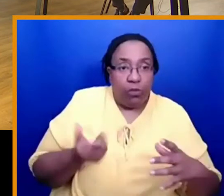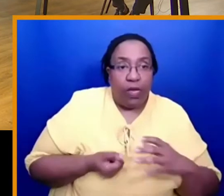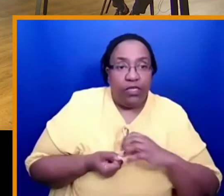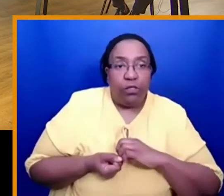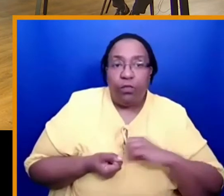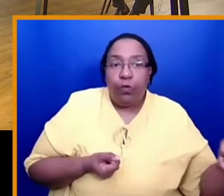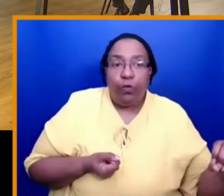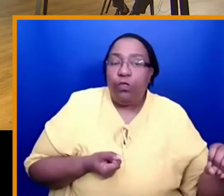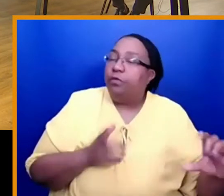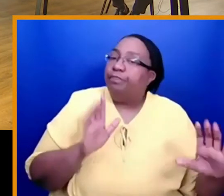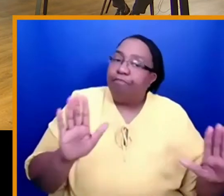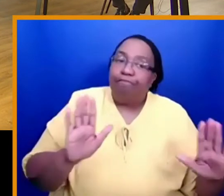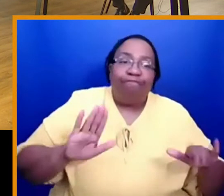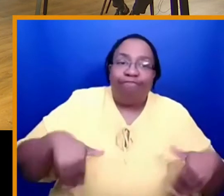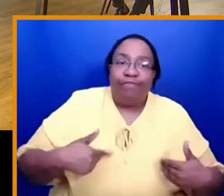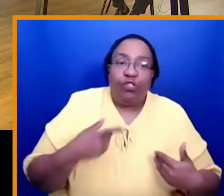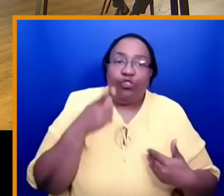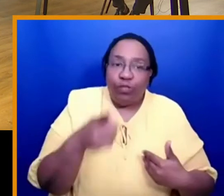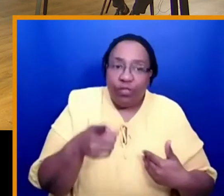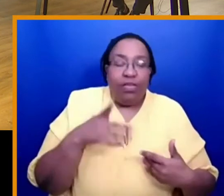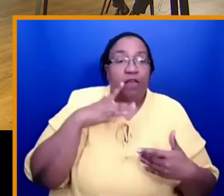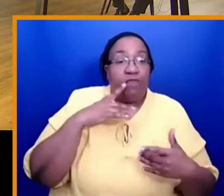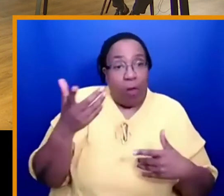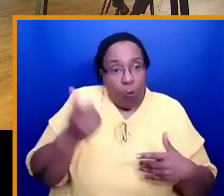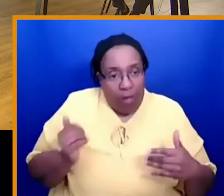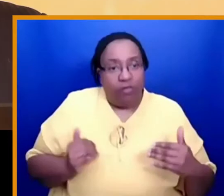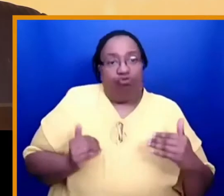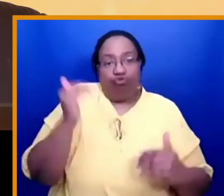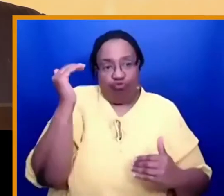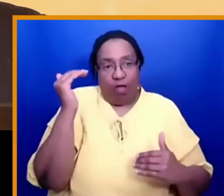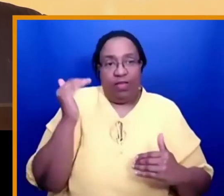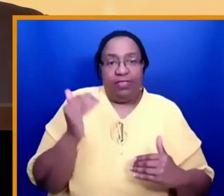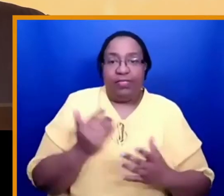when it needs to most. Conference, vote down Amendment 3.